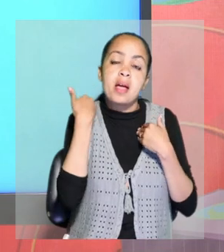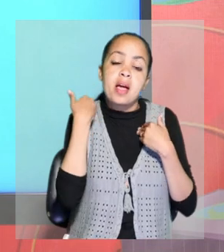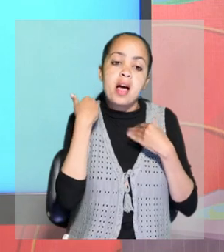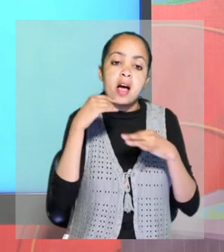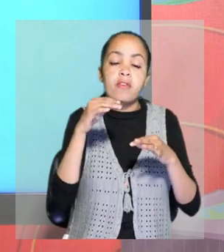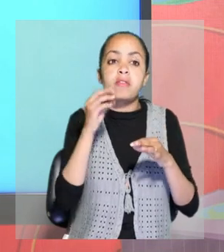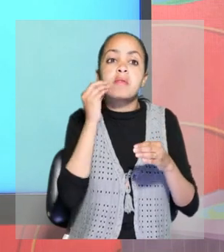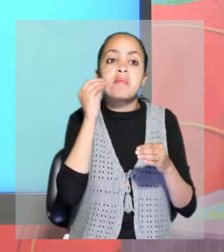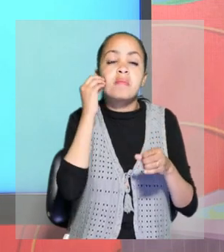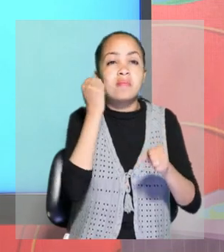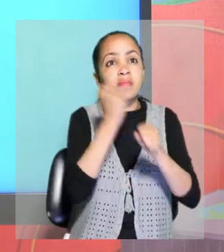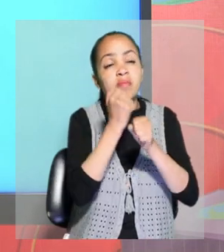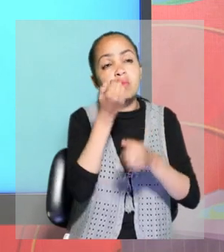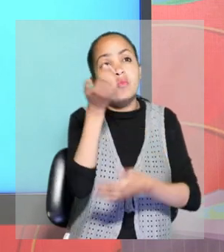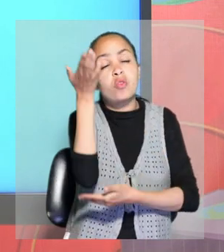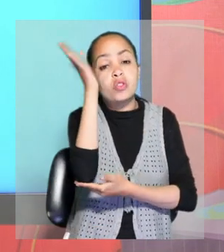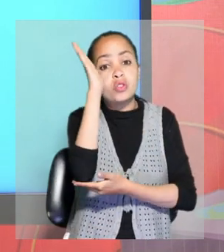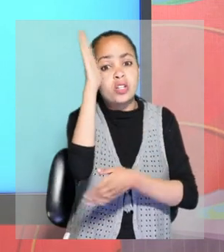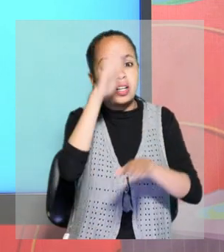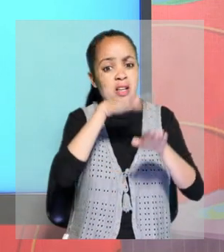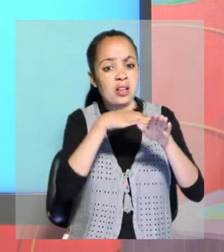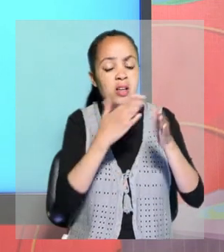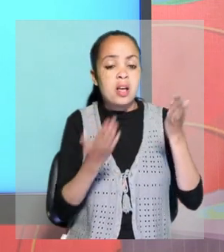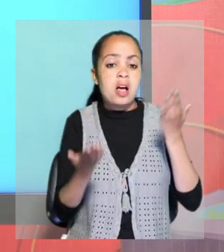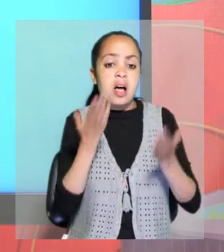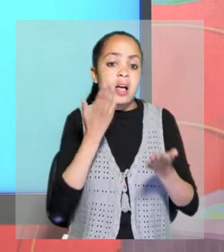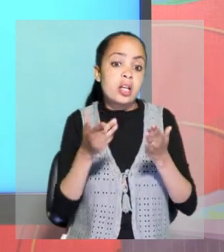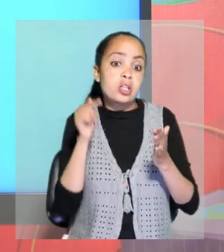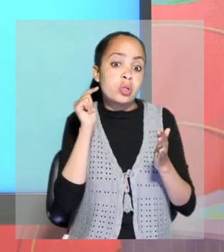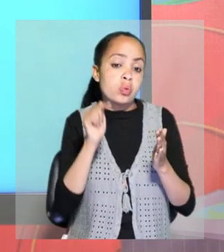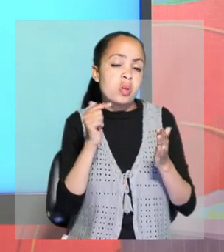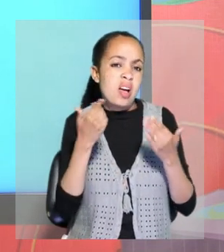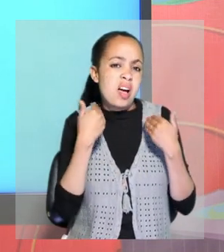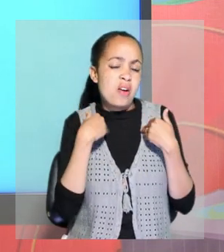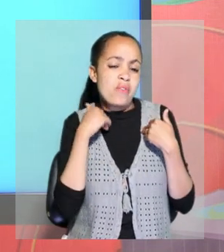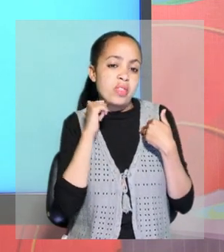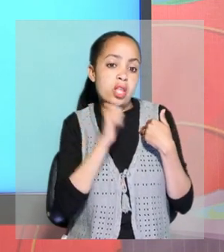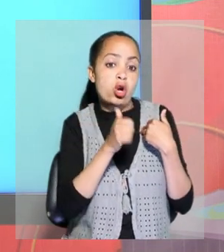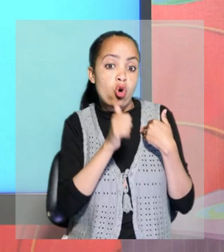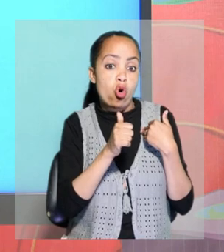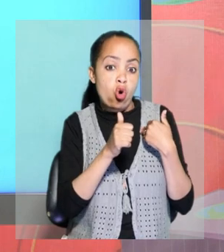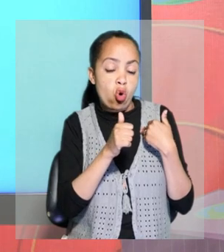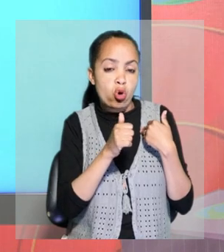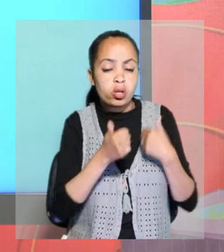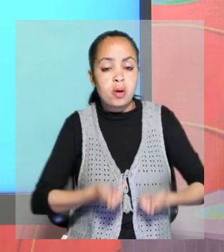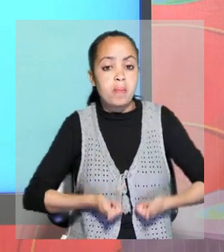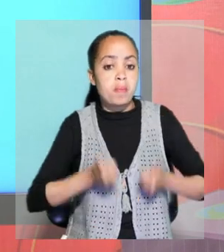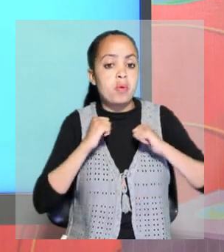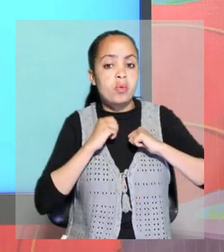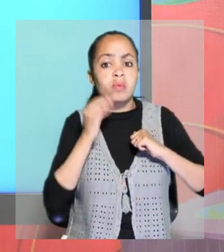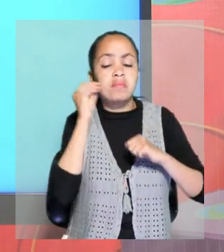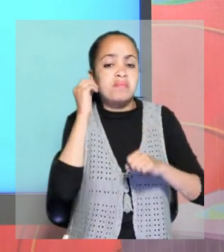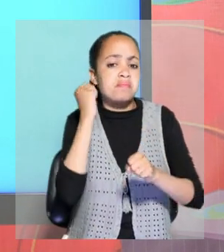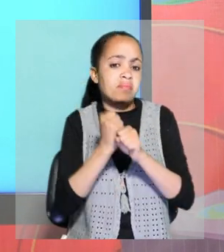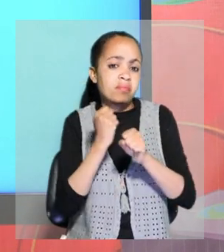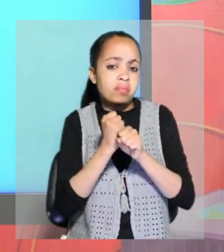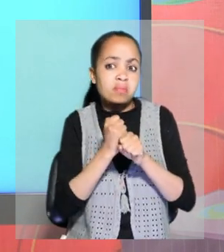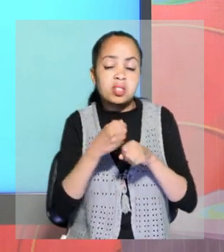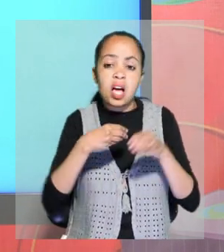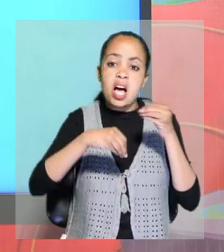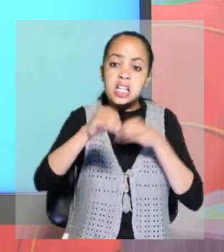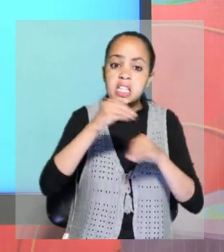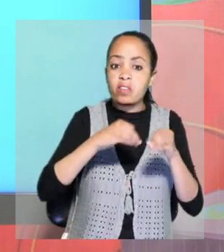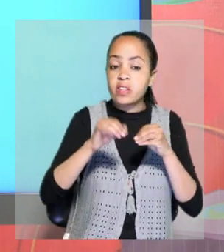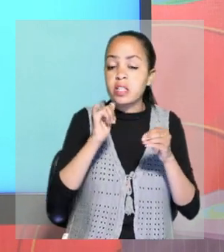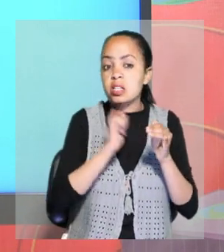planted tree. And again, another organism migrate towards this one to have their own habitat, like the activity